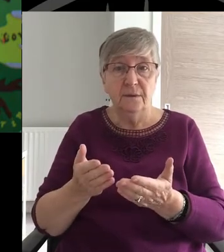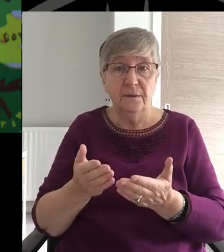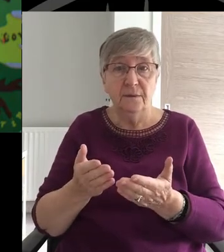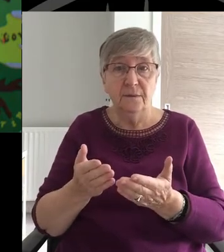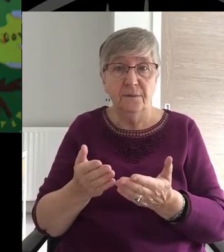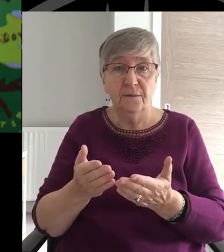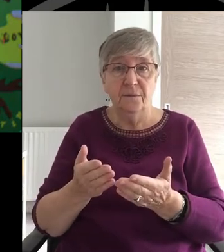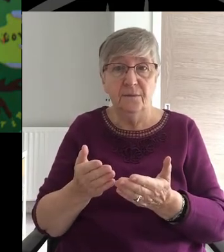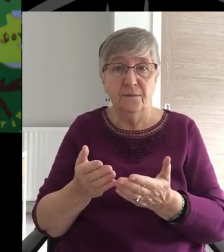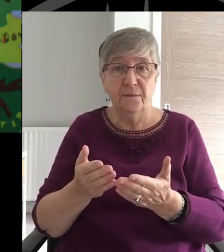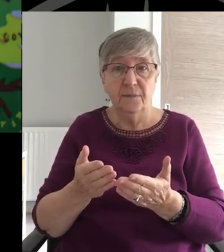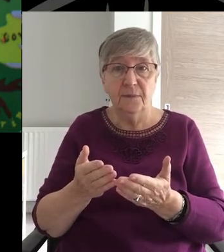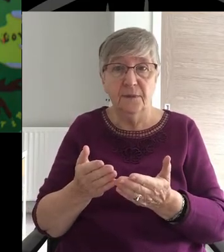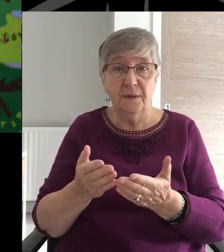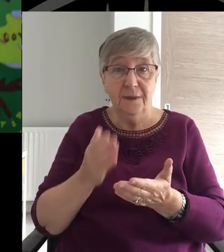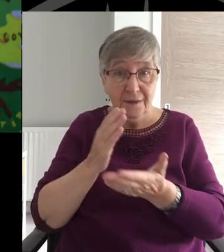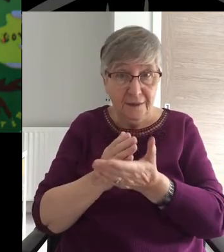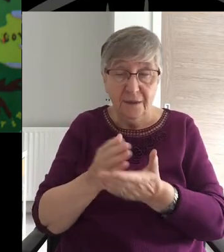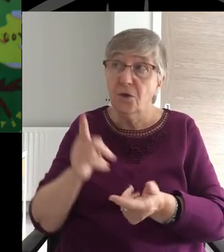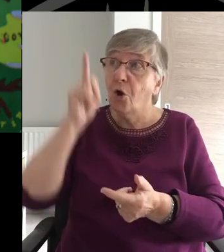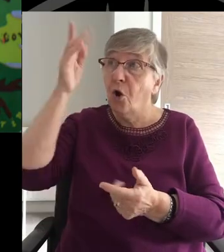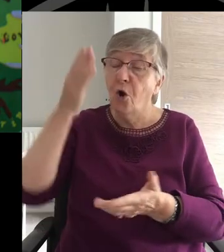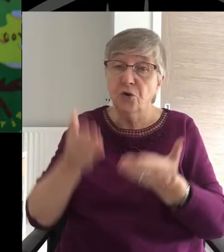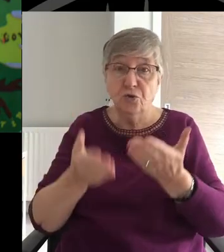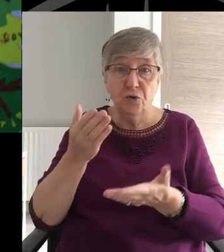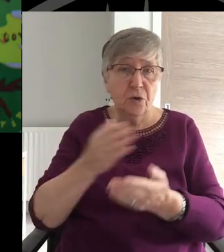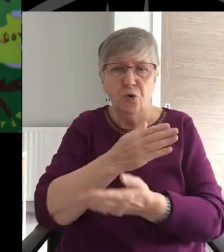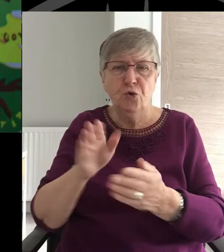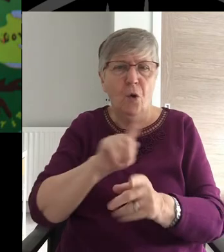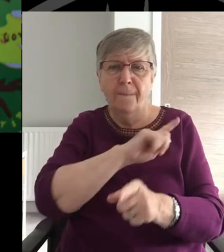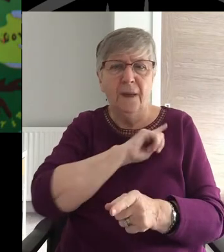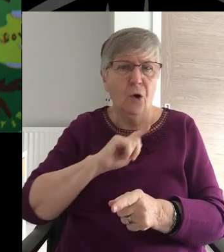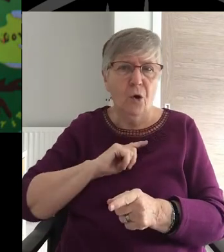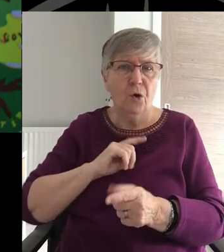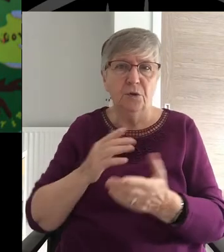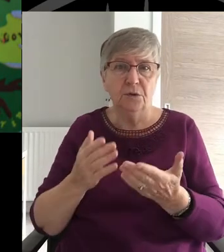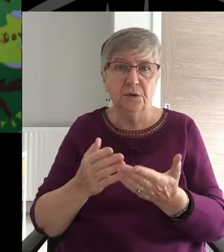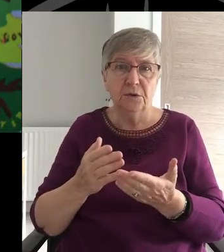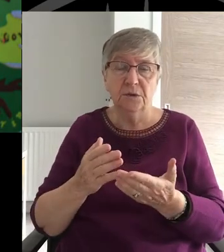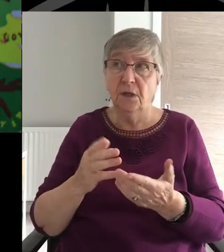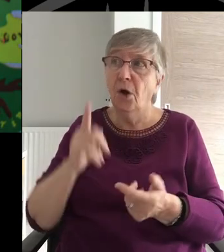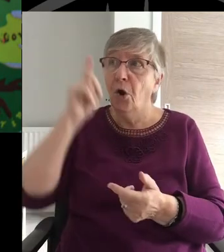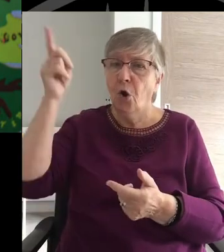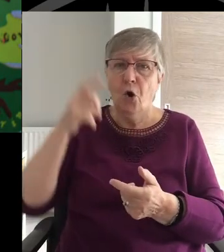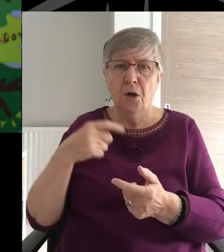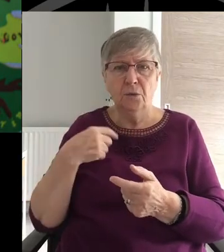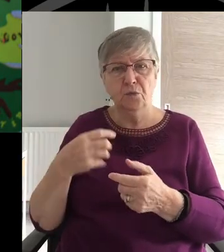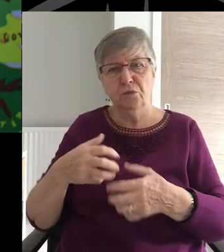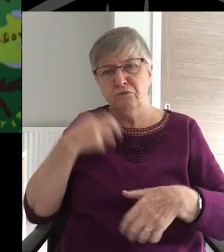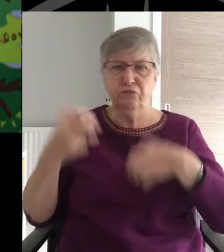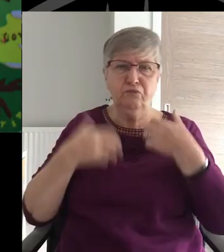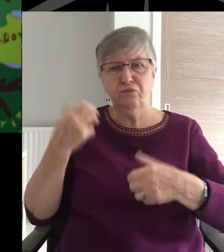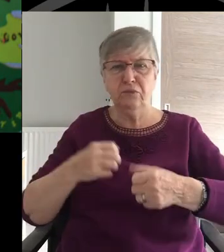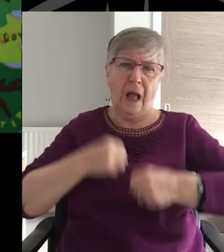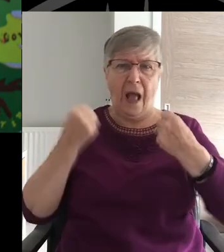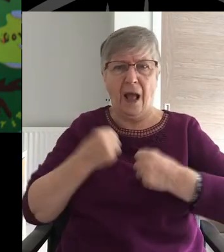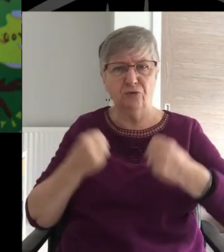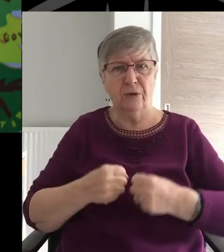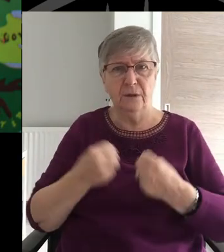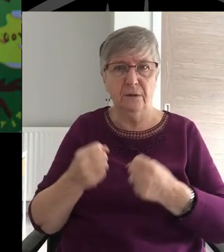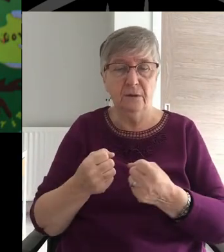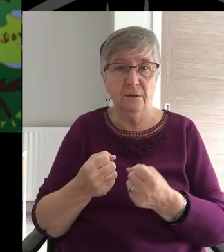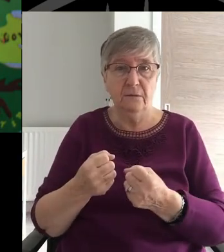And it's God's judgment not because he's in some tantrum of right, that's it.